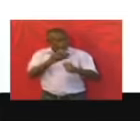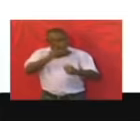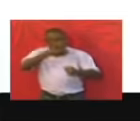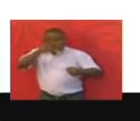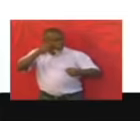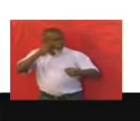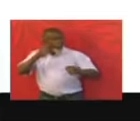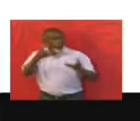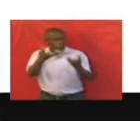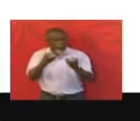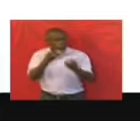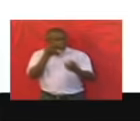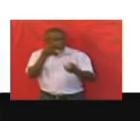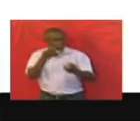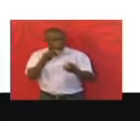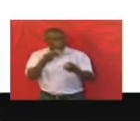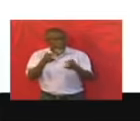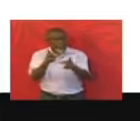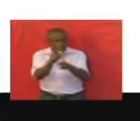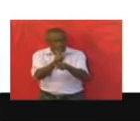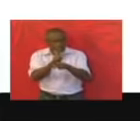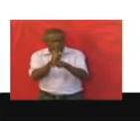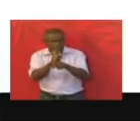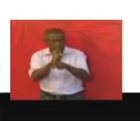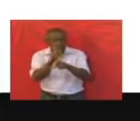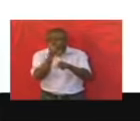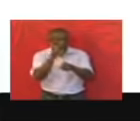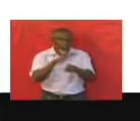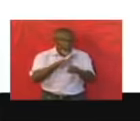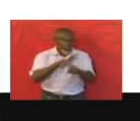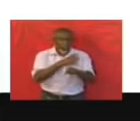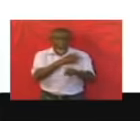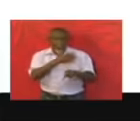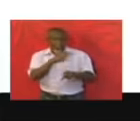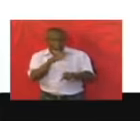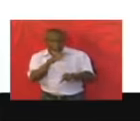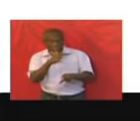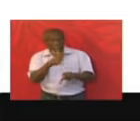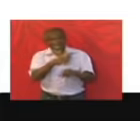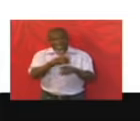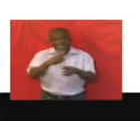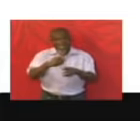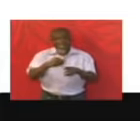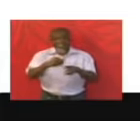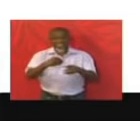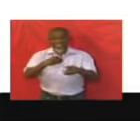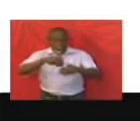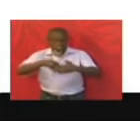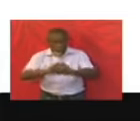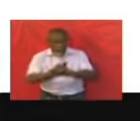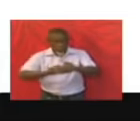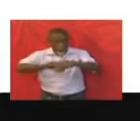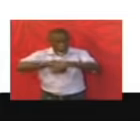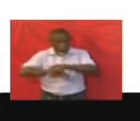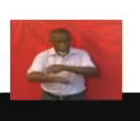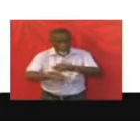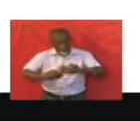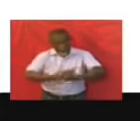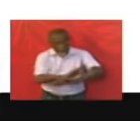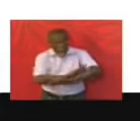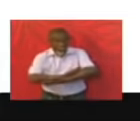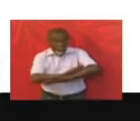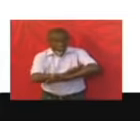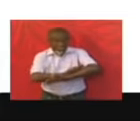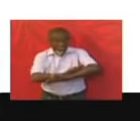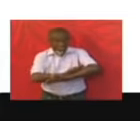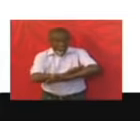of our mothers and newborn babies. We were formed approximately 4 years ago, but I come with 31 years plus